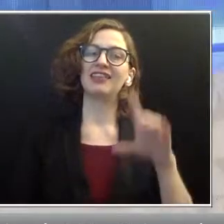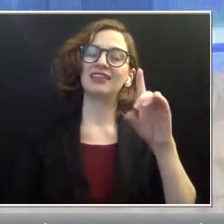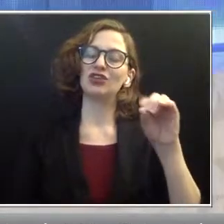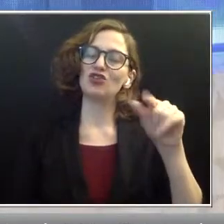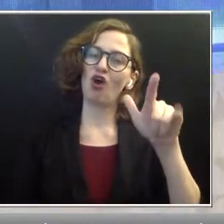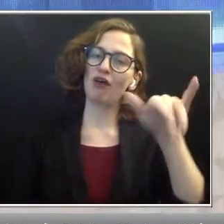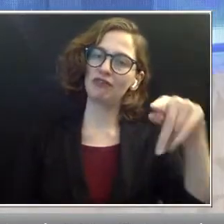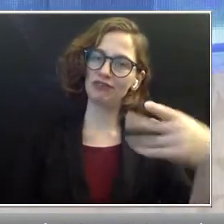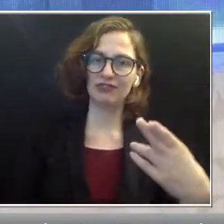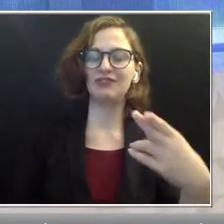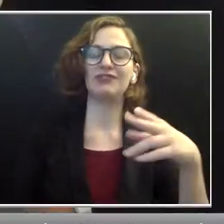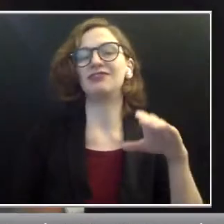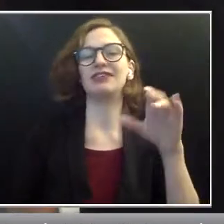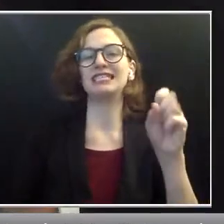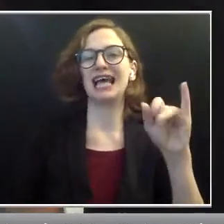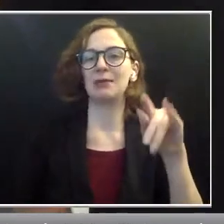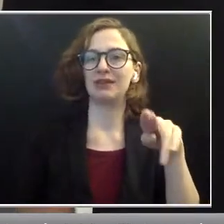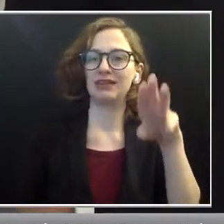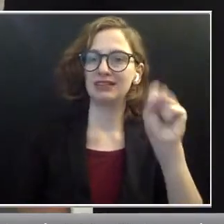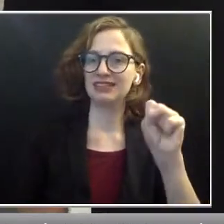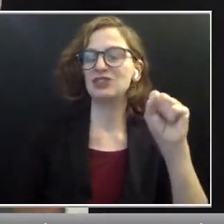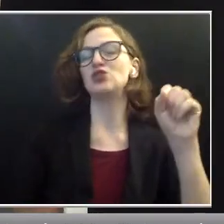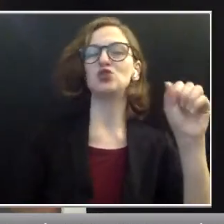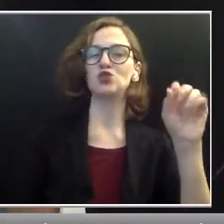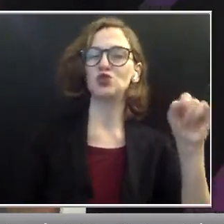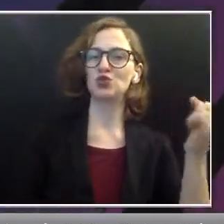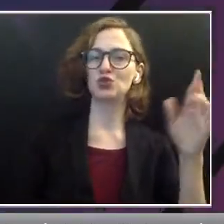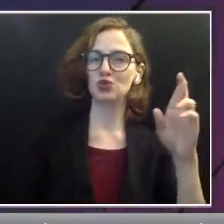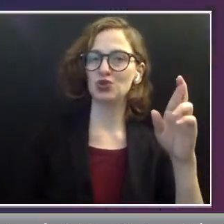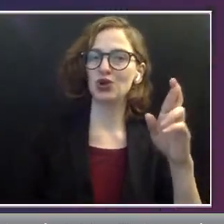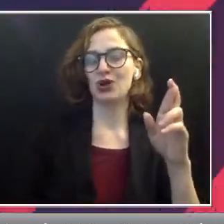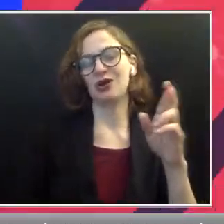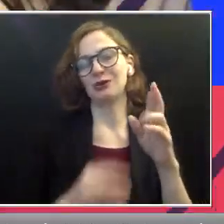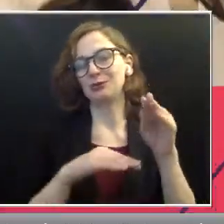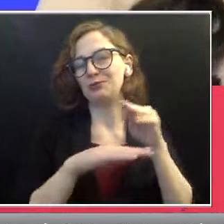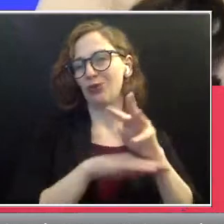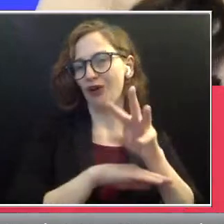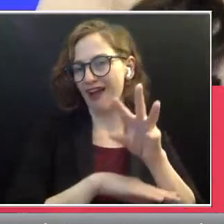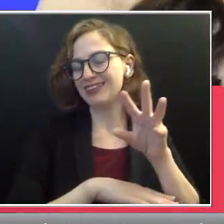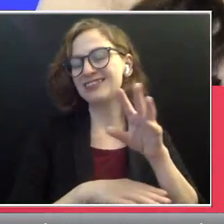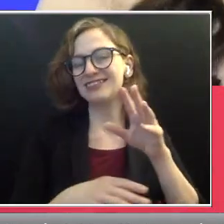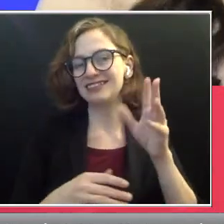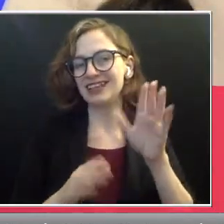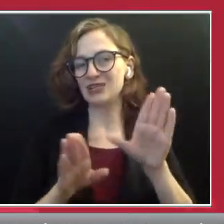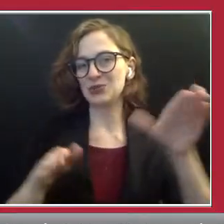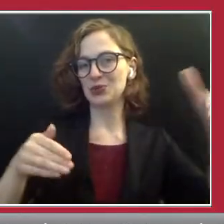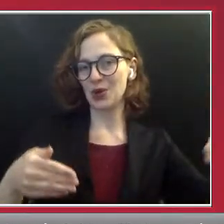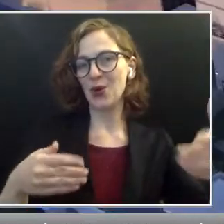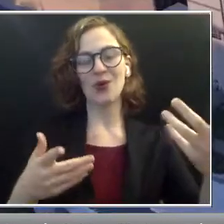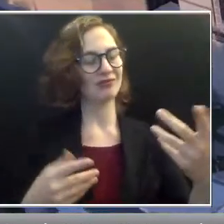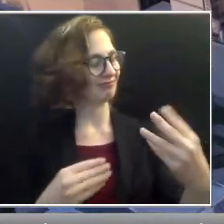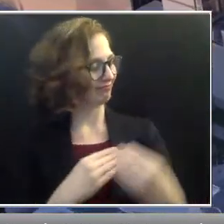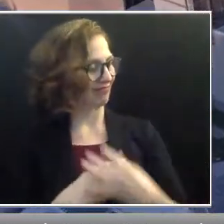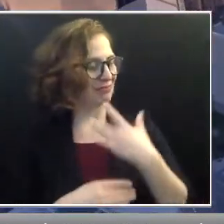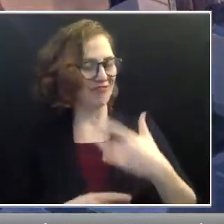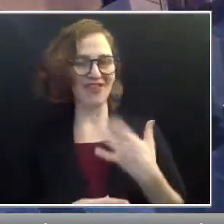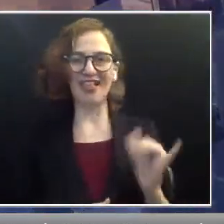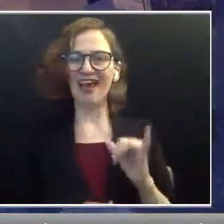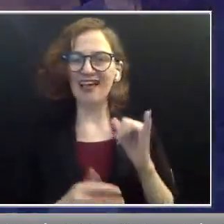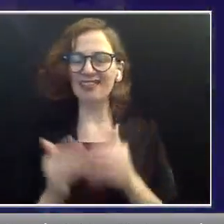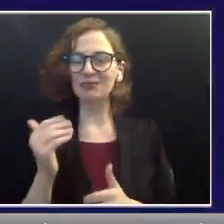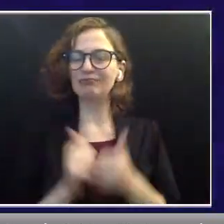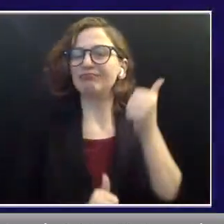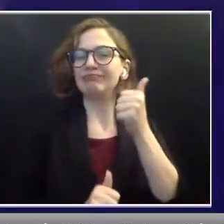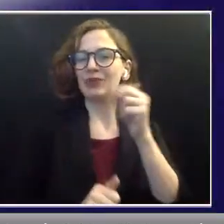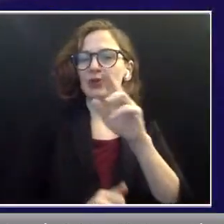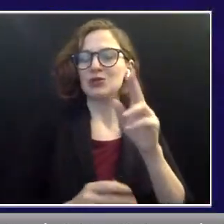it. Always makes you feel like you're the most important patient on the planet. I felt heard, and that was really big. This is All